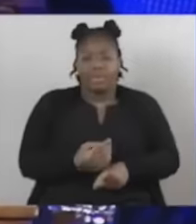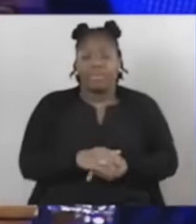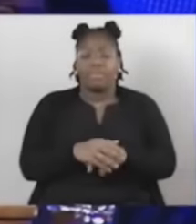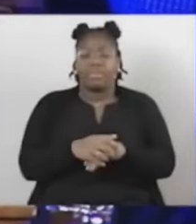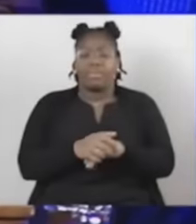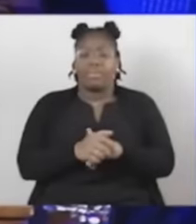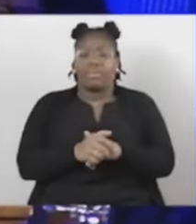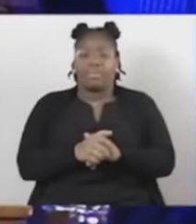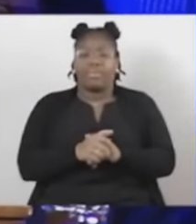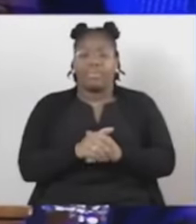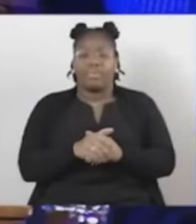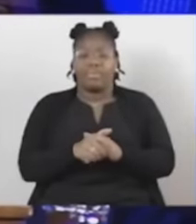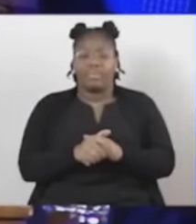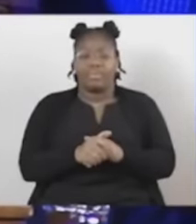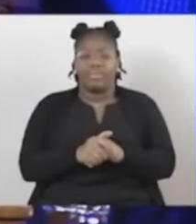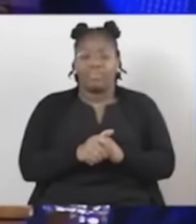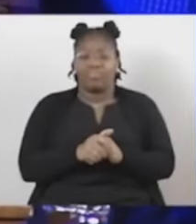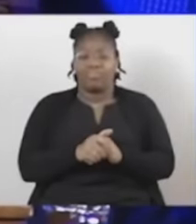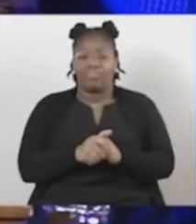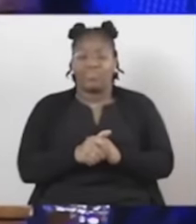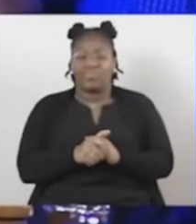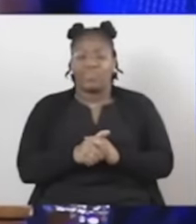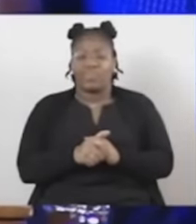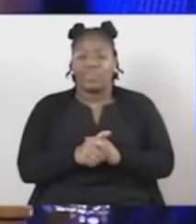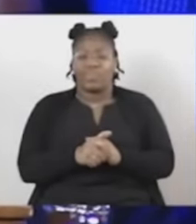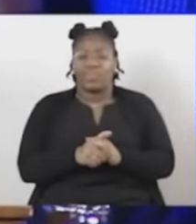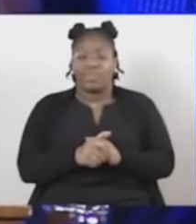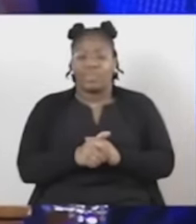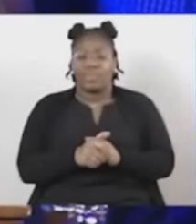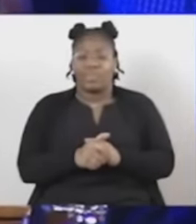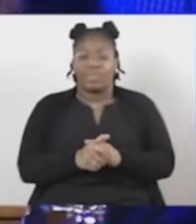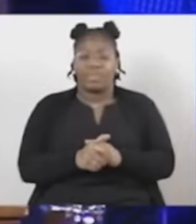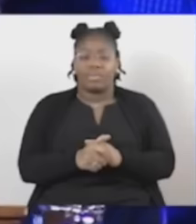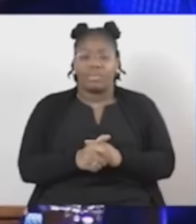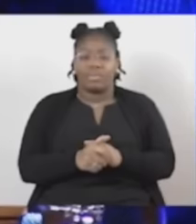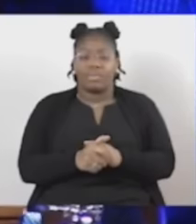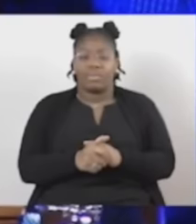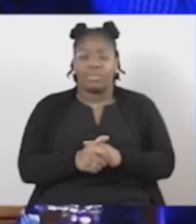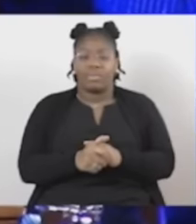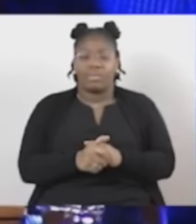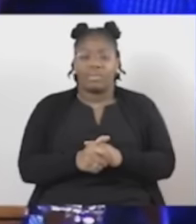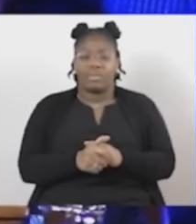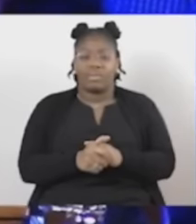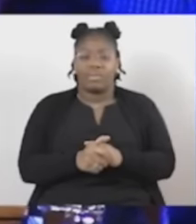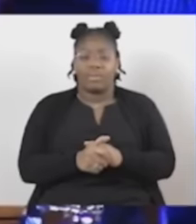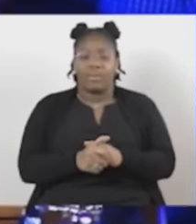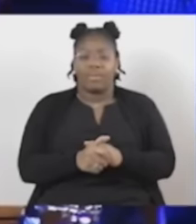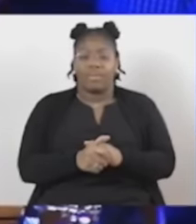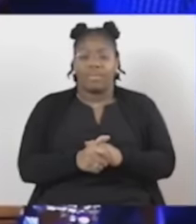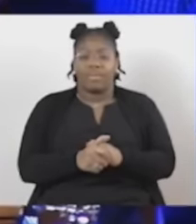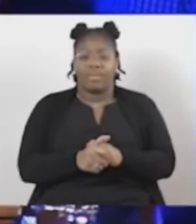on things seen, and refusing to be stretched by the Messiah to accept the possibility of